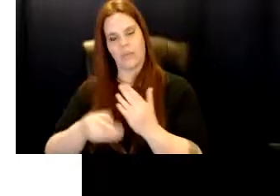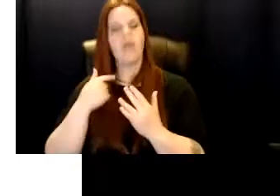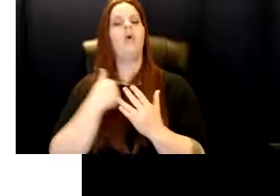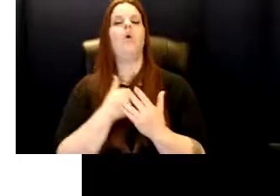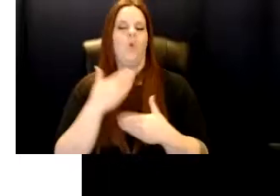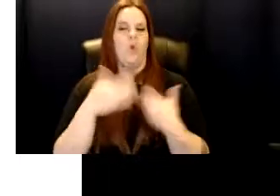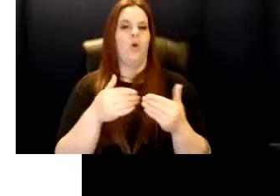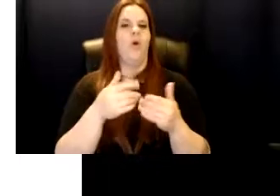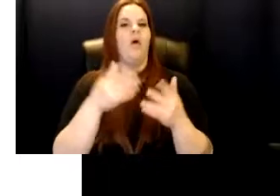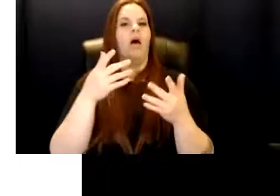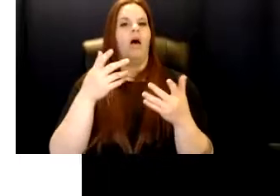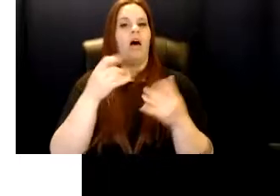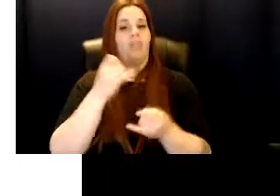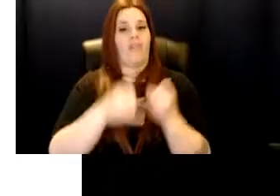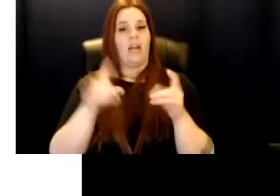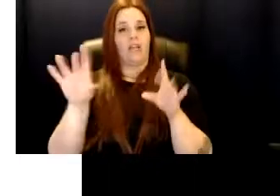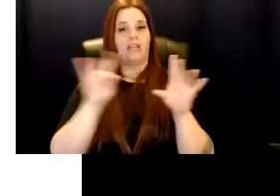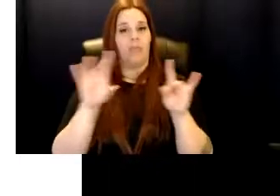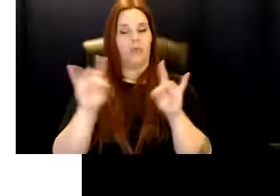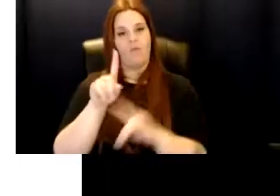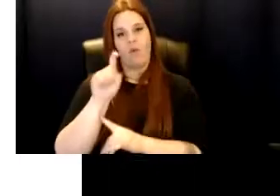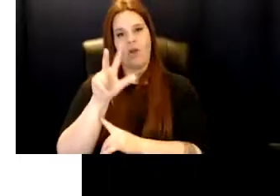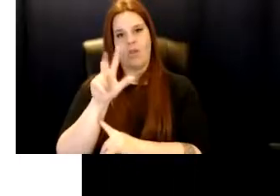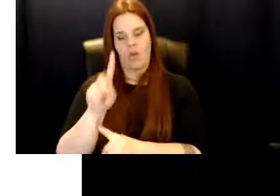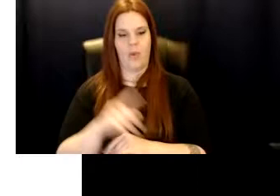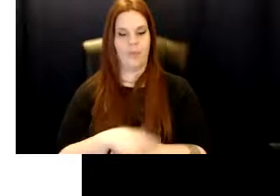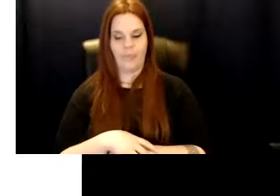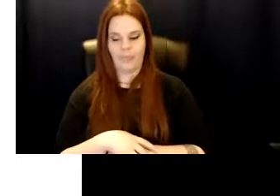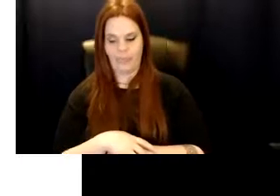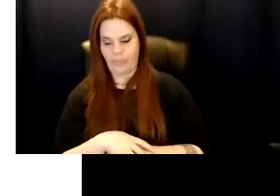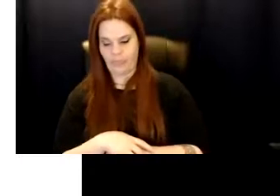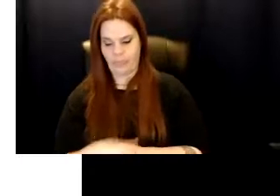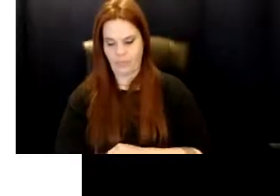final sample of 131. Next slide, please.